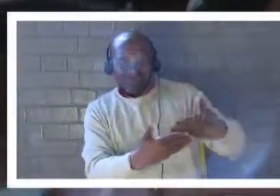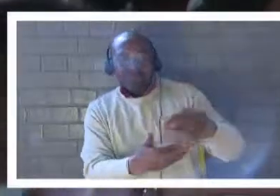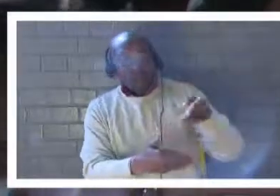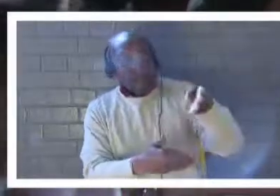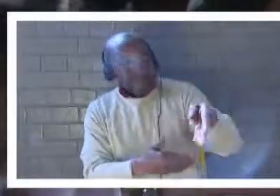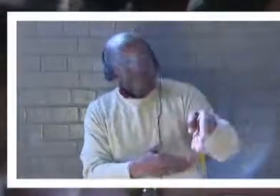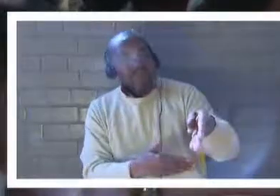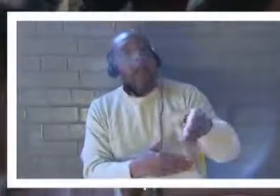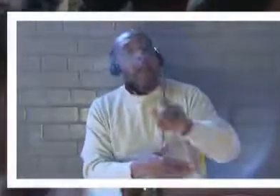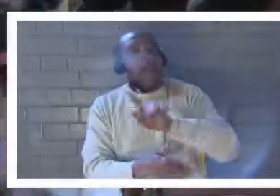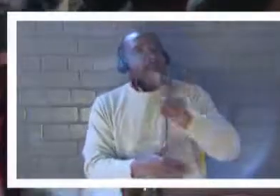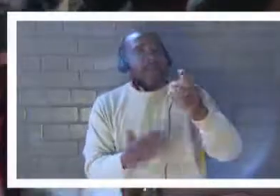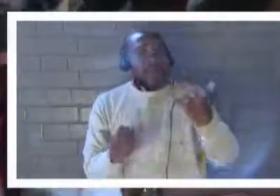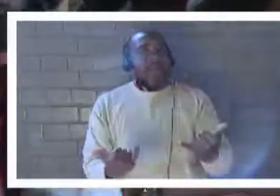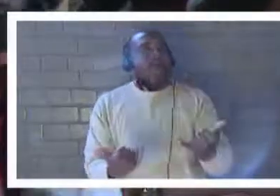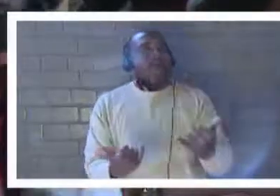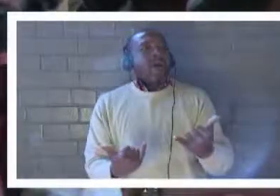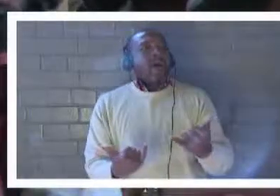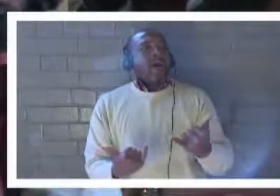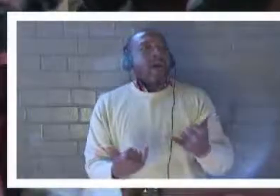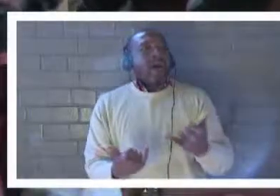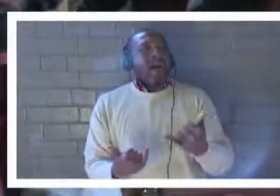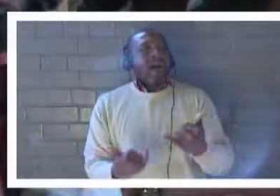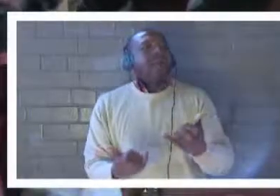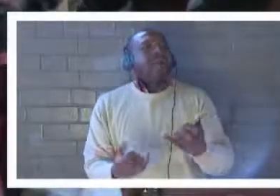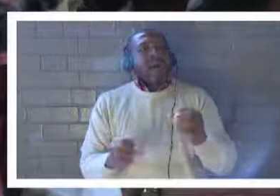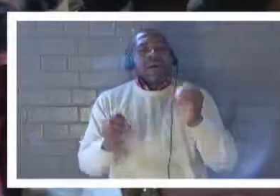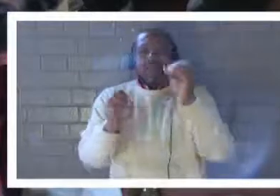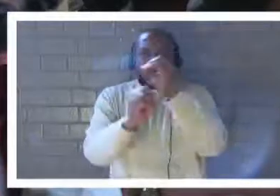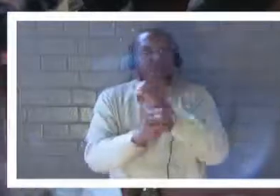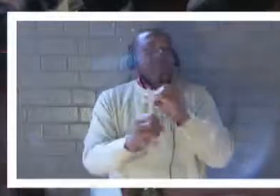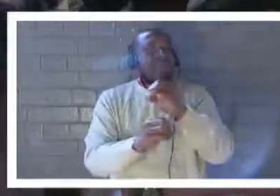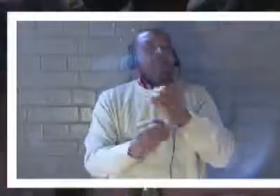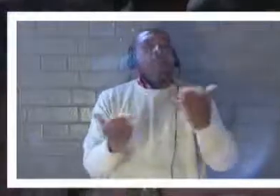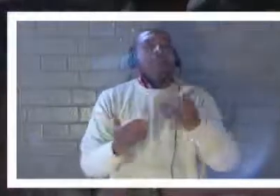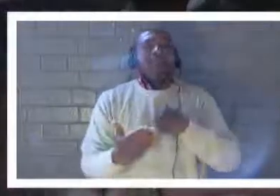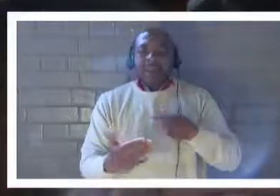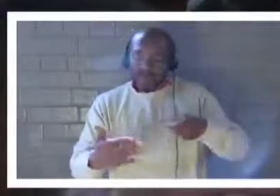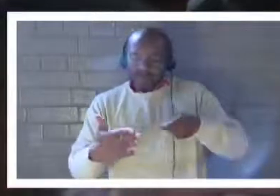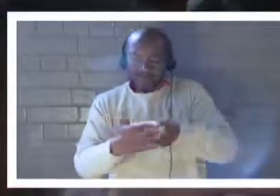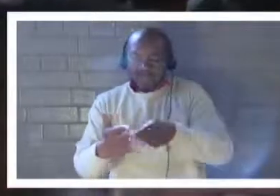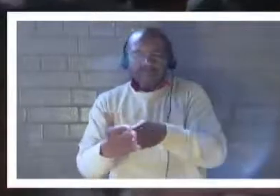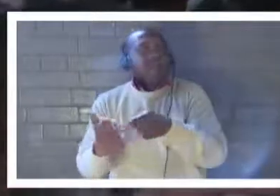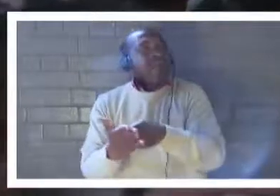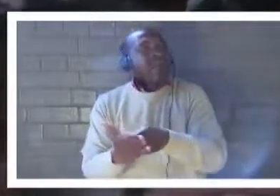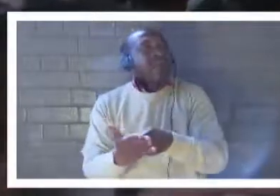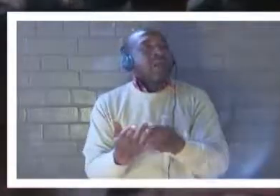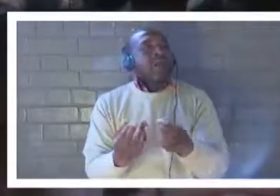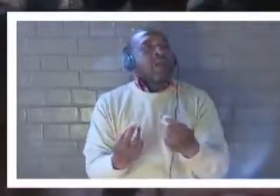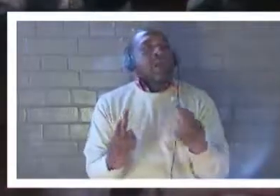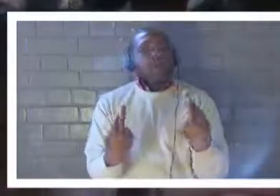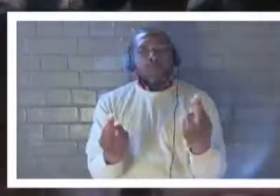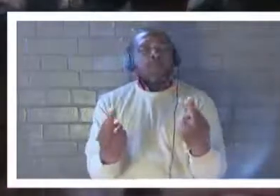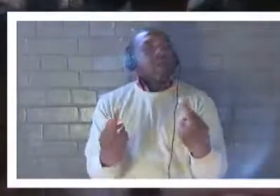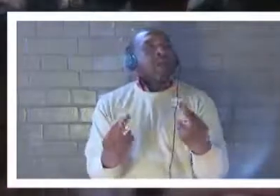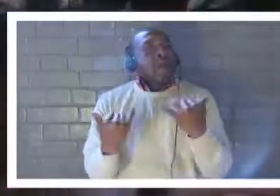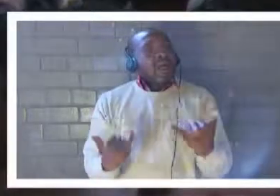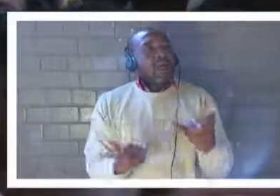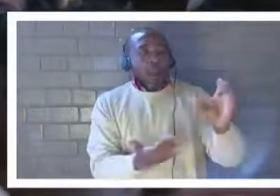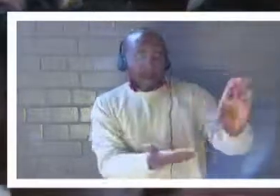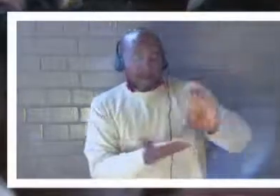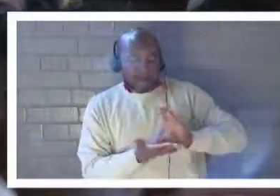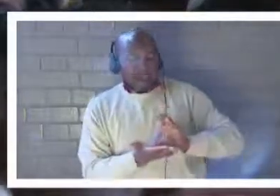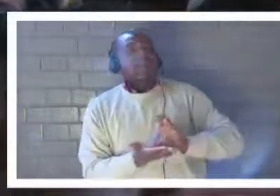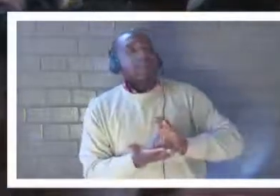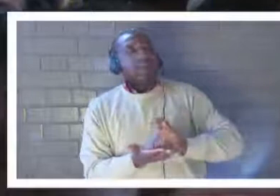the moment. I'm ordering through my stores, and we buy through our goods and services budget, whatever we need. I sometimes